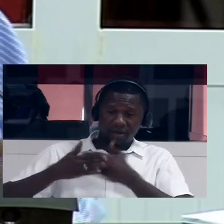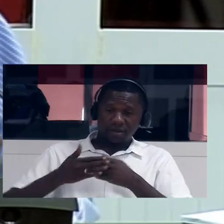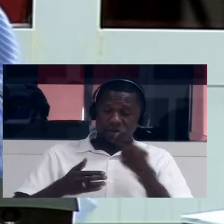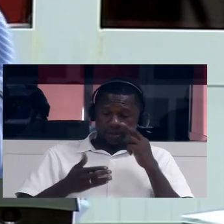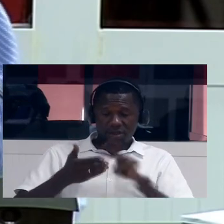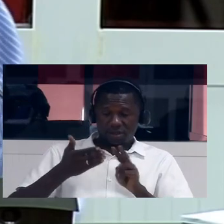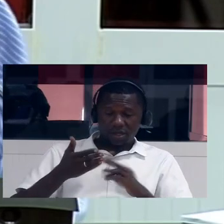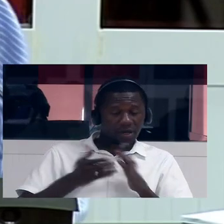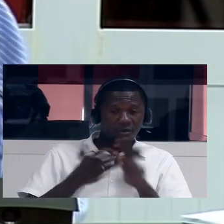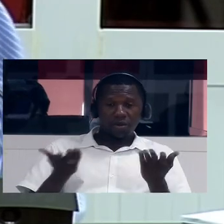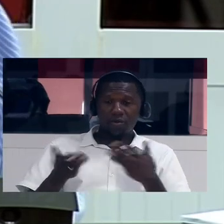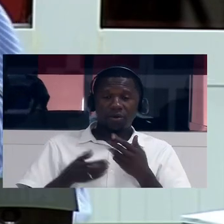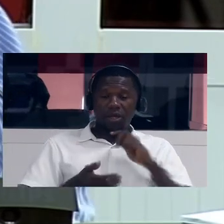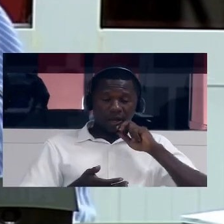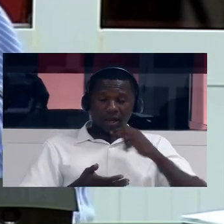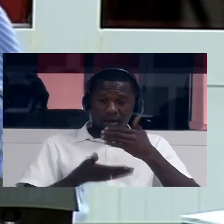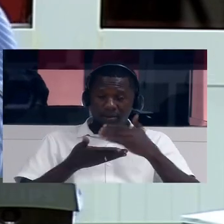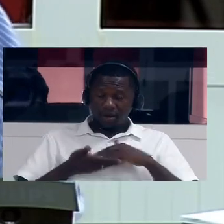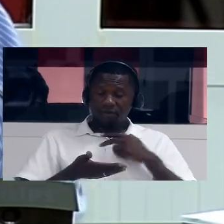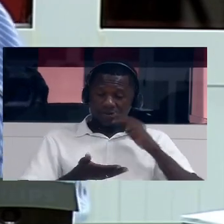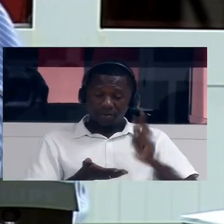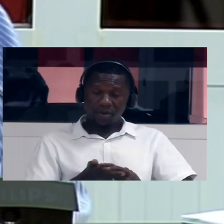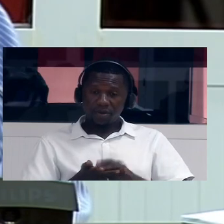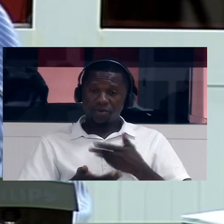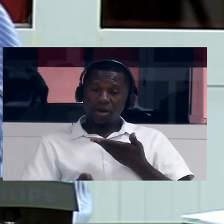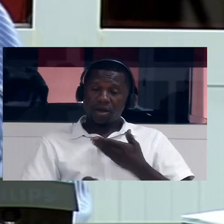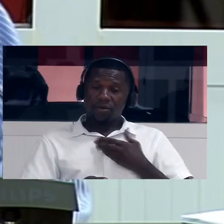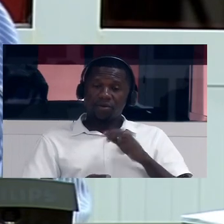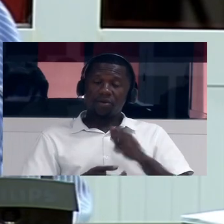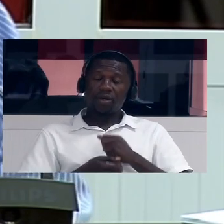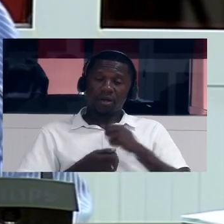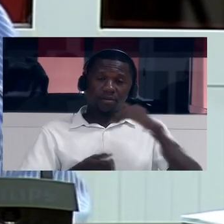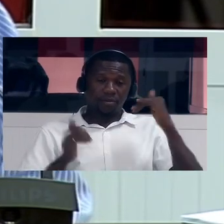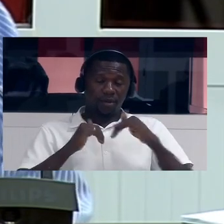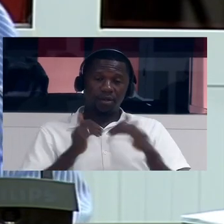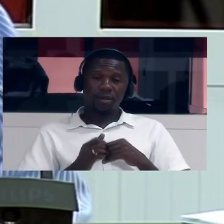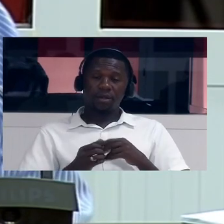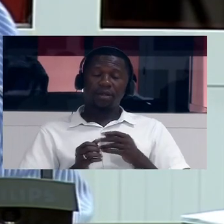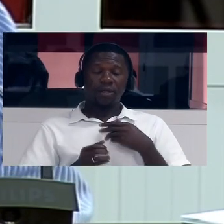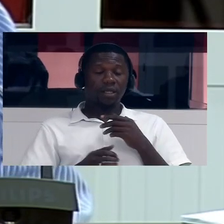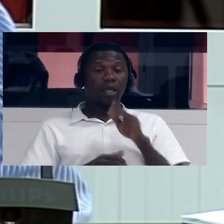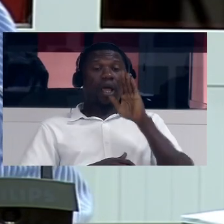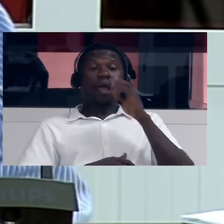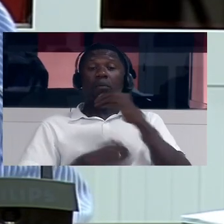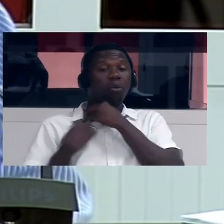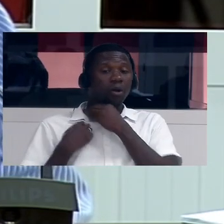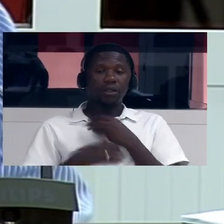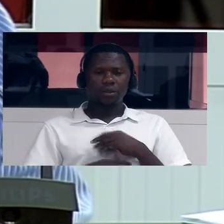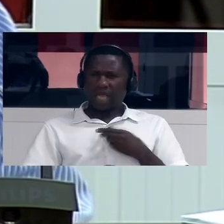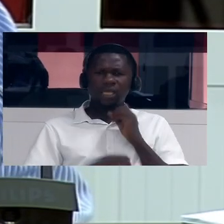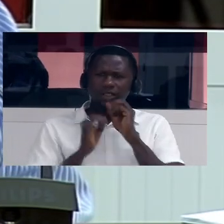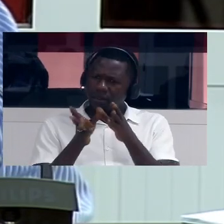they have applied for permit to operate or to hold their meetings. He said, hey, boss, I said, tell him. That's what I